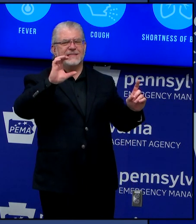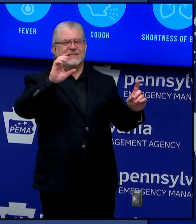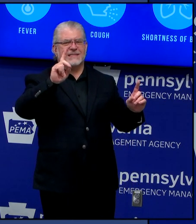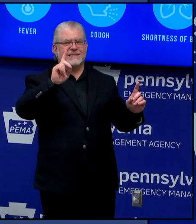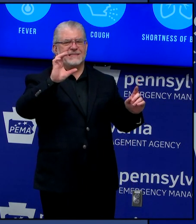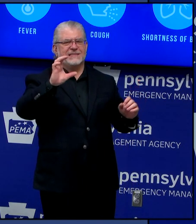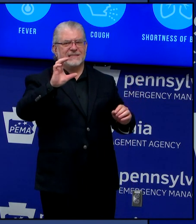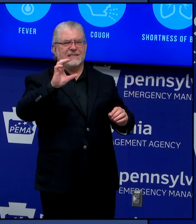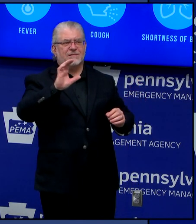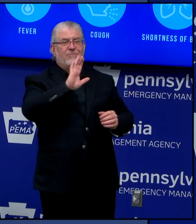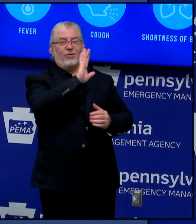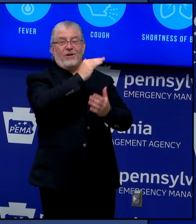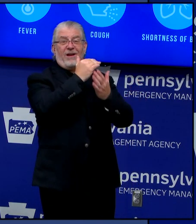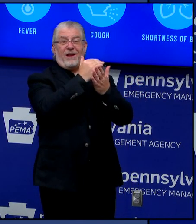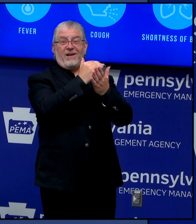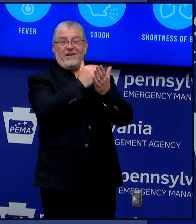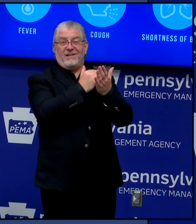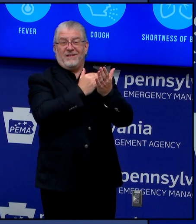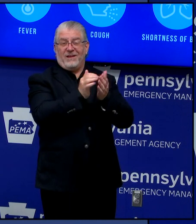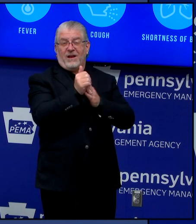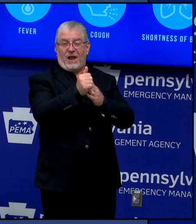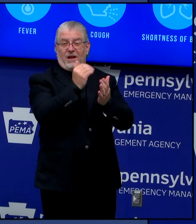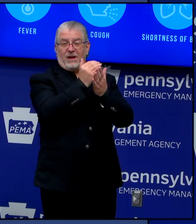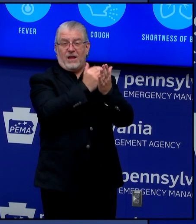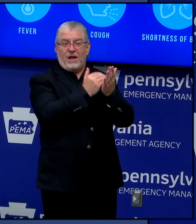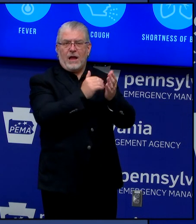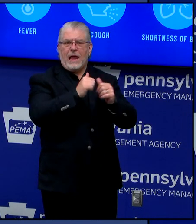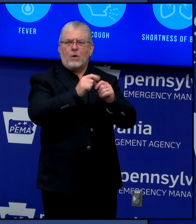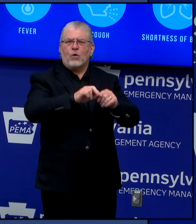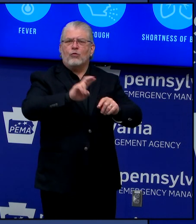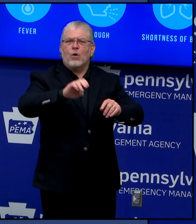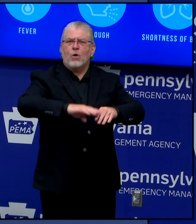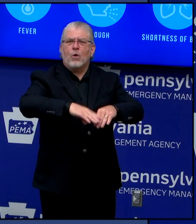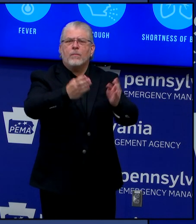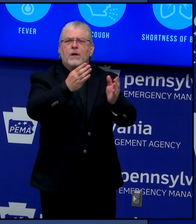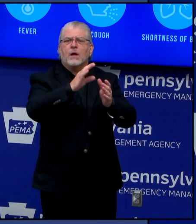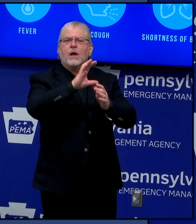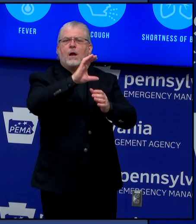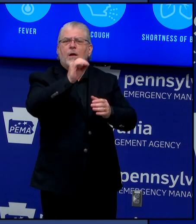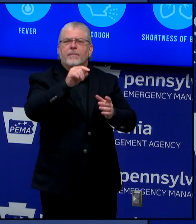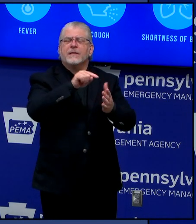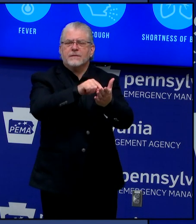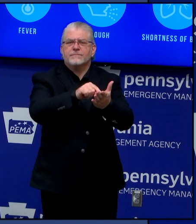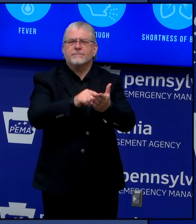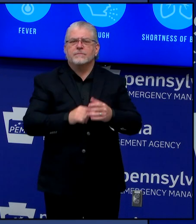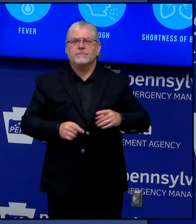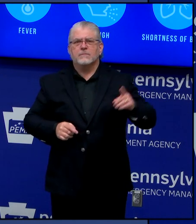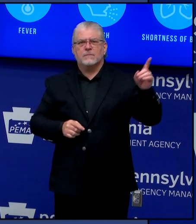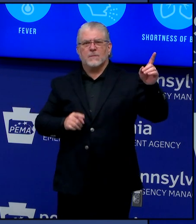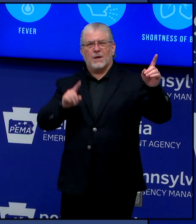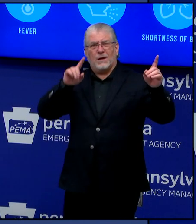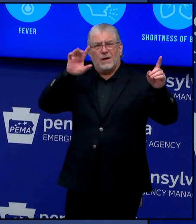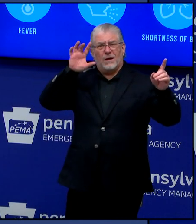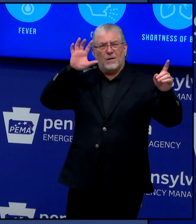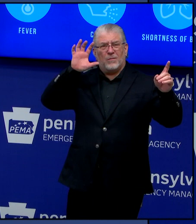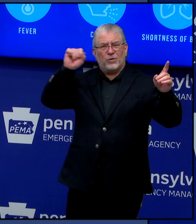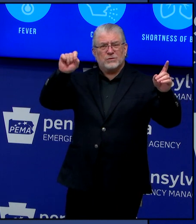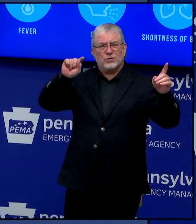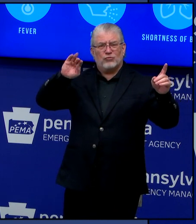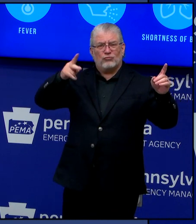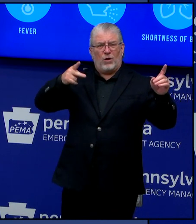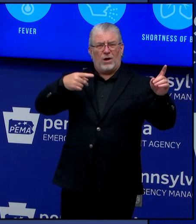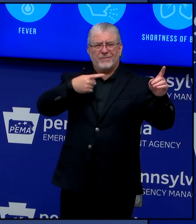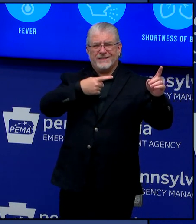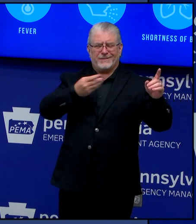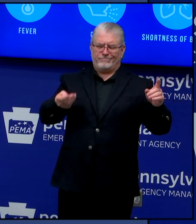has been shelved by the Trump administration. What are your thoughts on that, and does it mean that businesses will have fewer guidelines to concern themselves